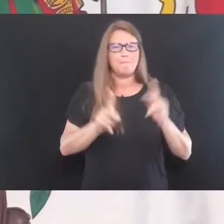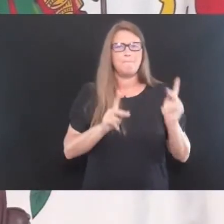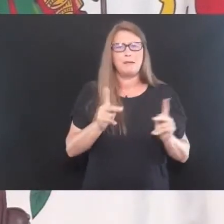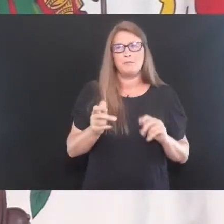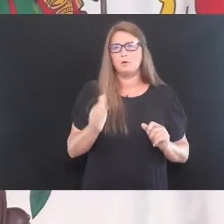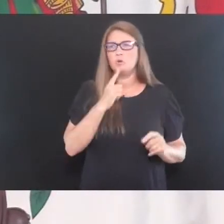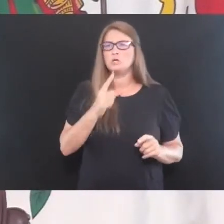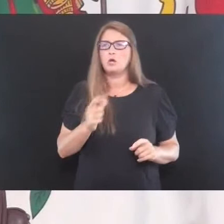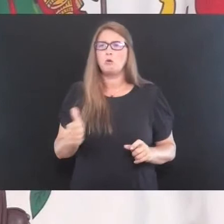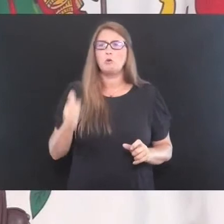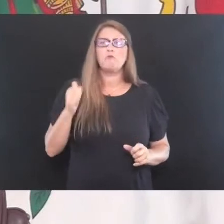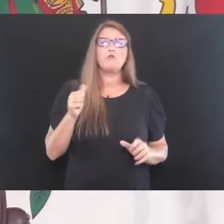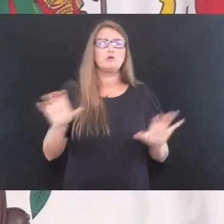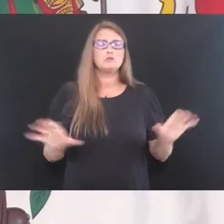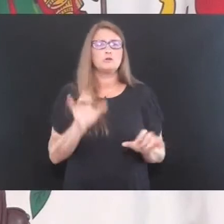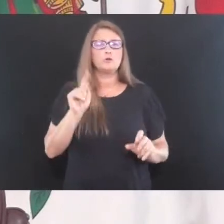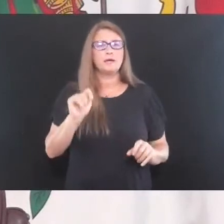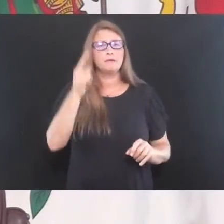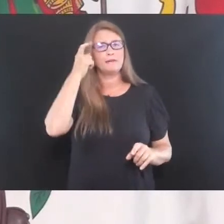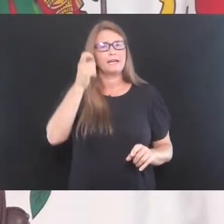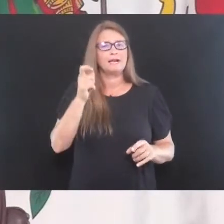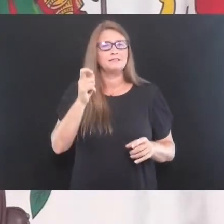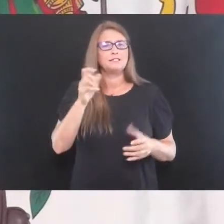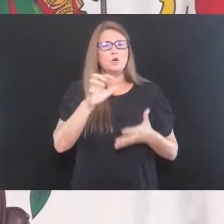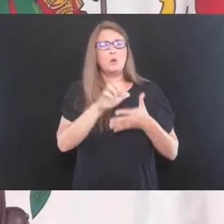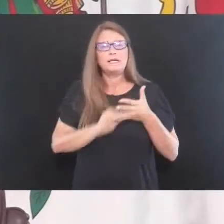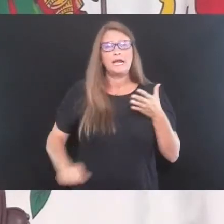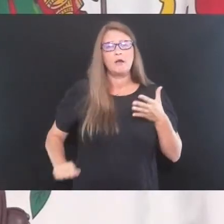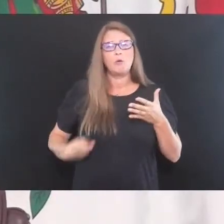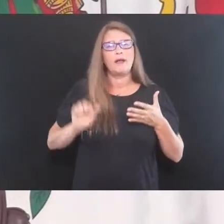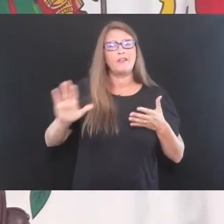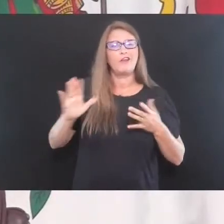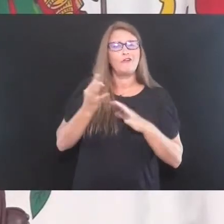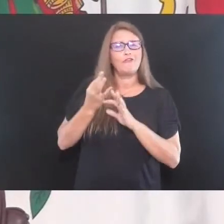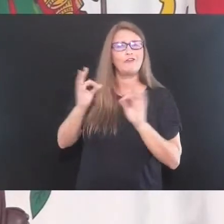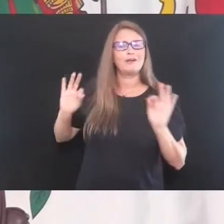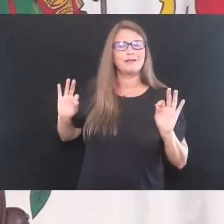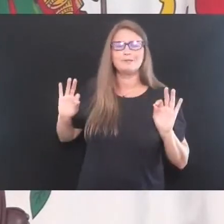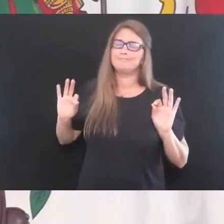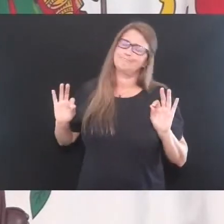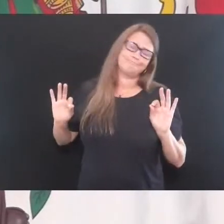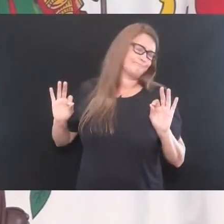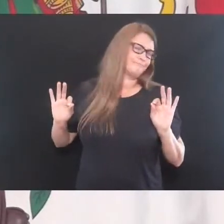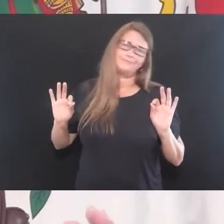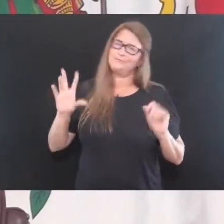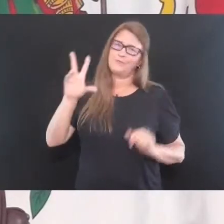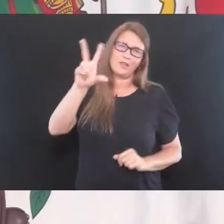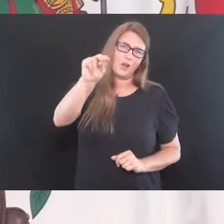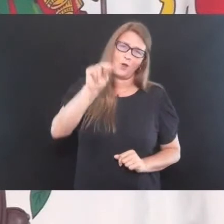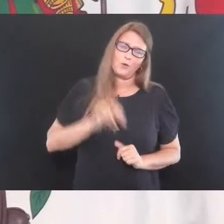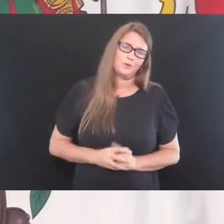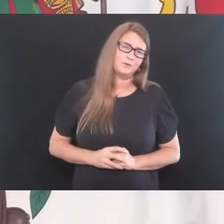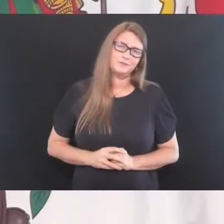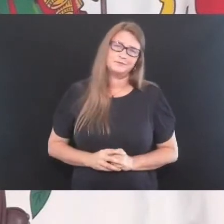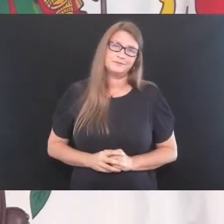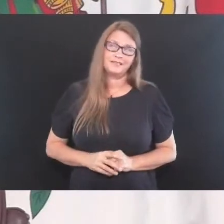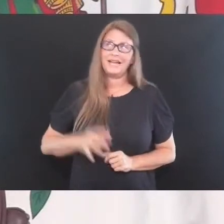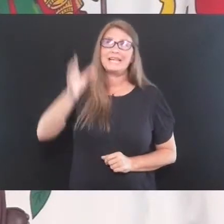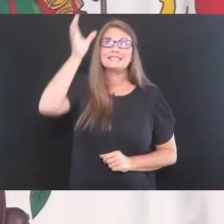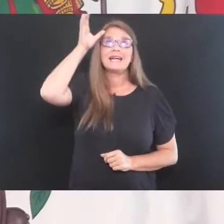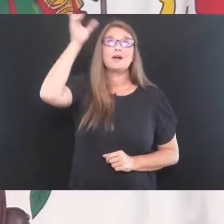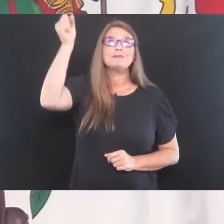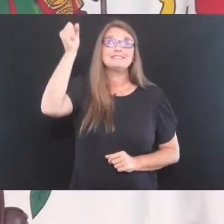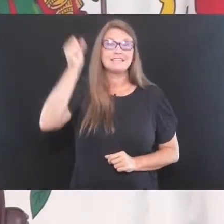my freedom. We don't have to have that rhetoric if we'll just listen to good common